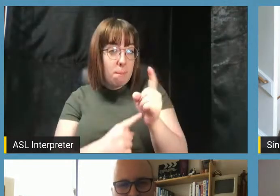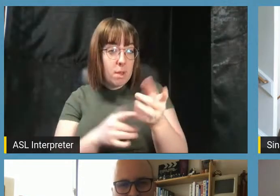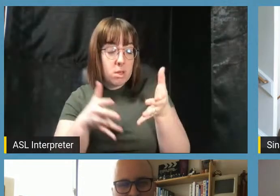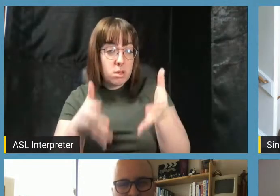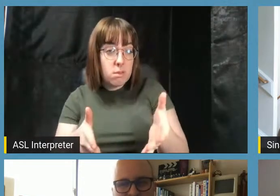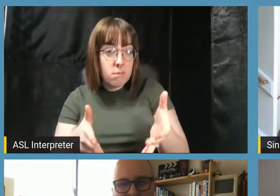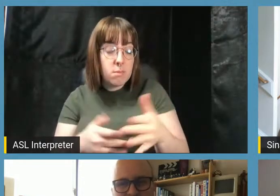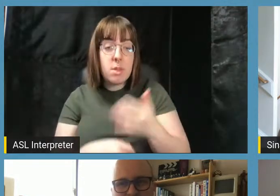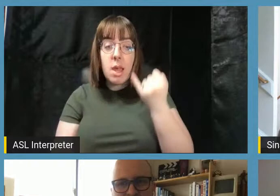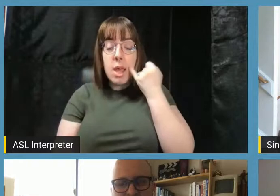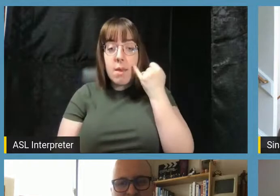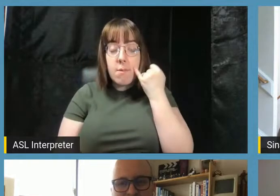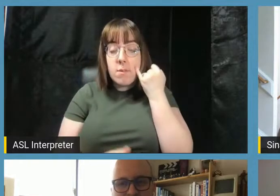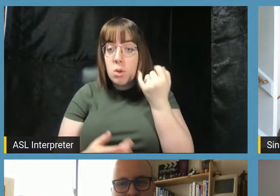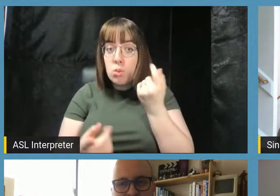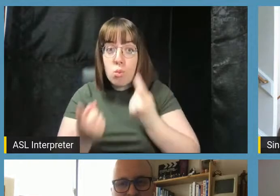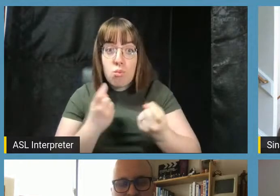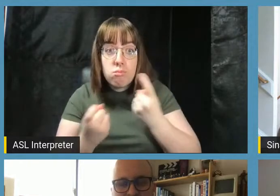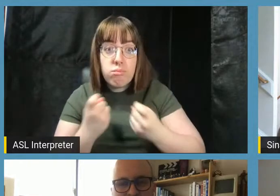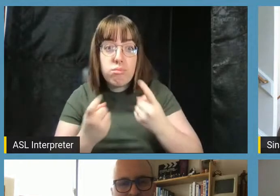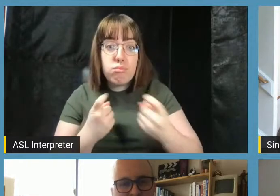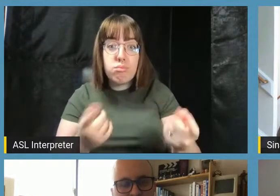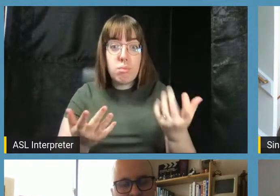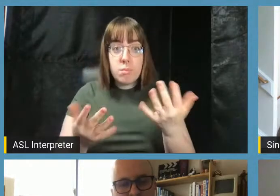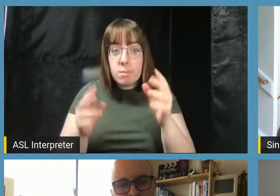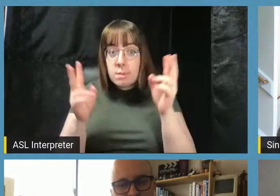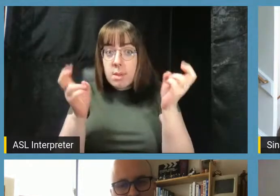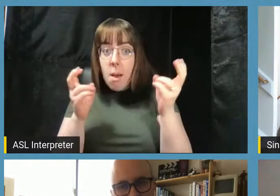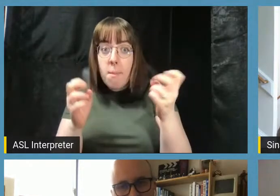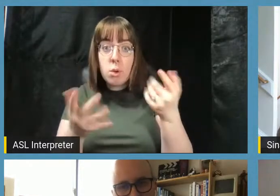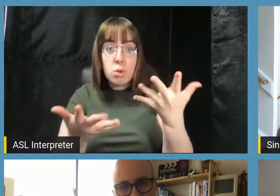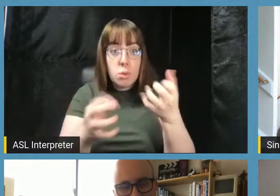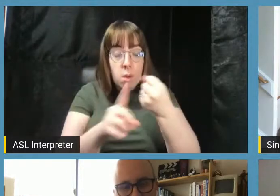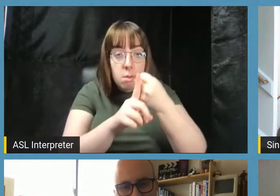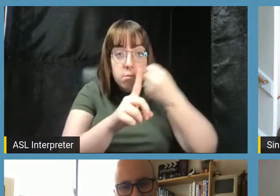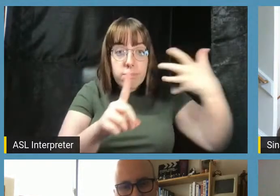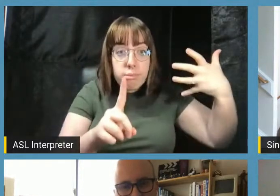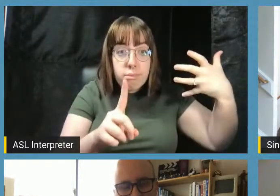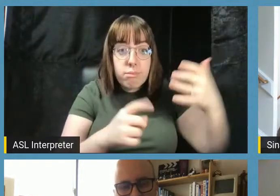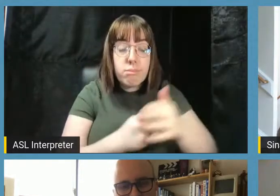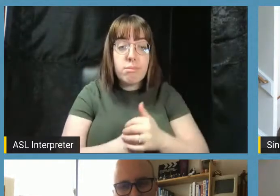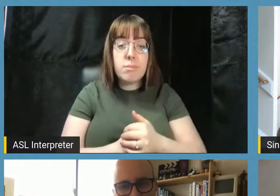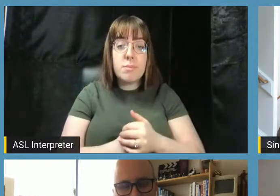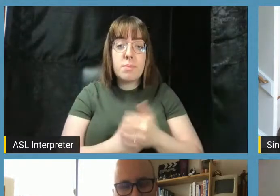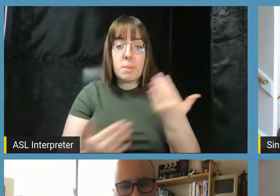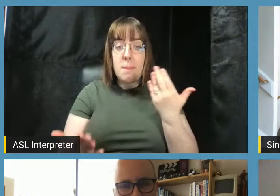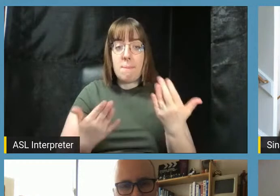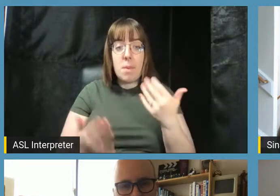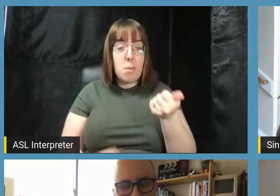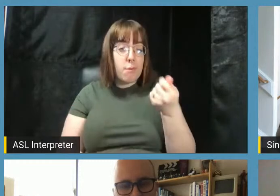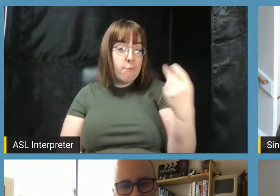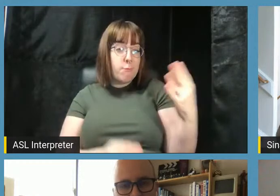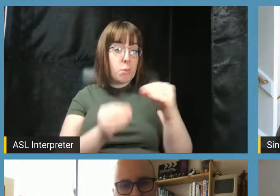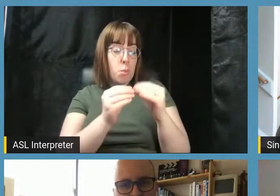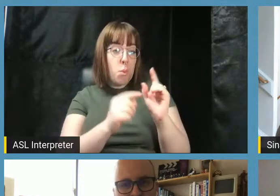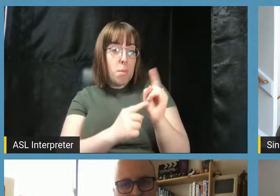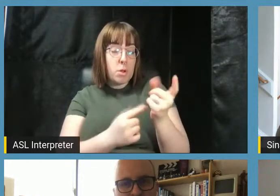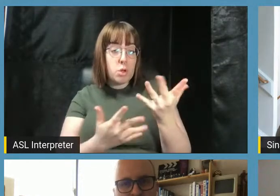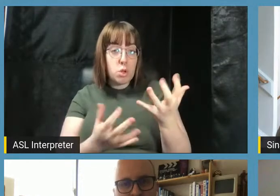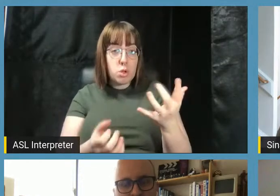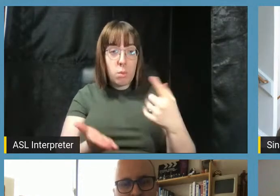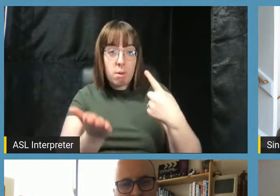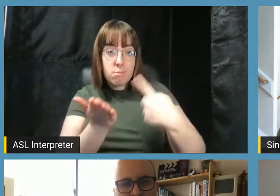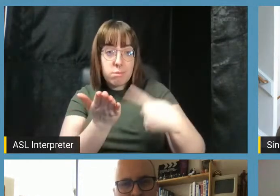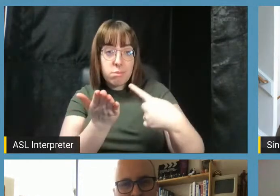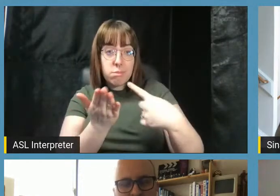session. If there are any other topics you want to expand on that maybe you wanted to spend a few more minutes on that were in your